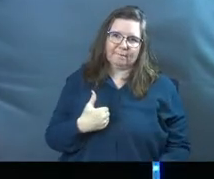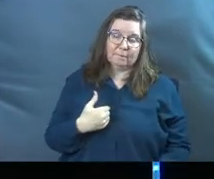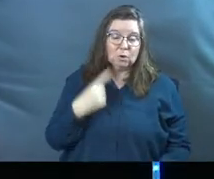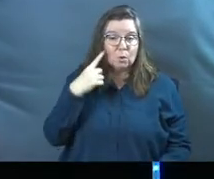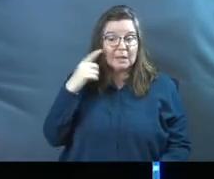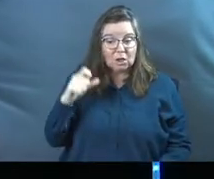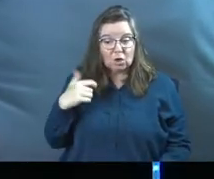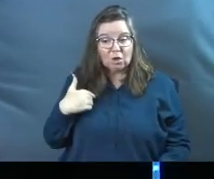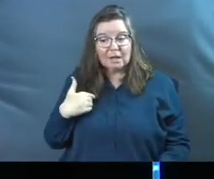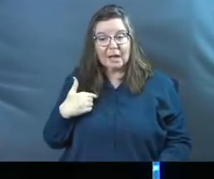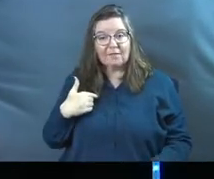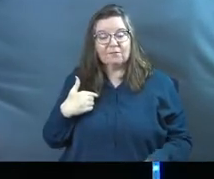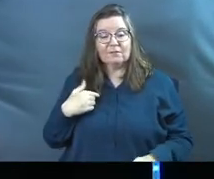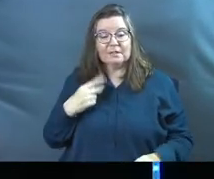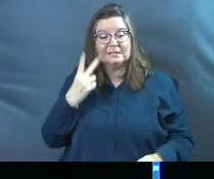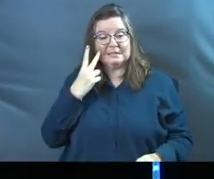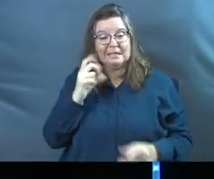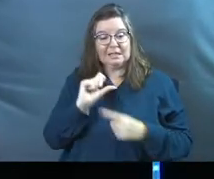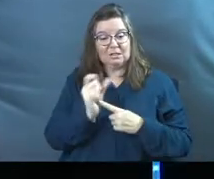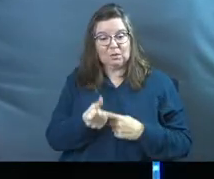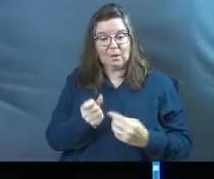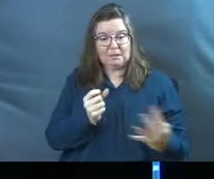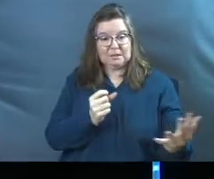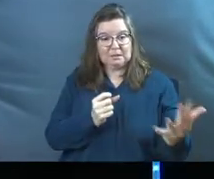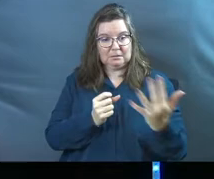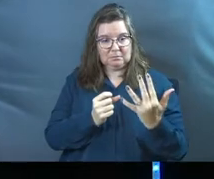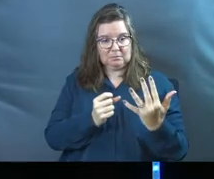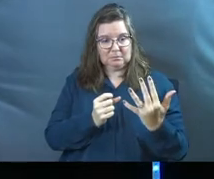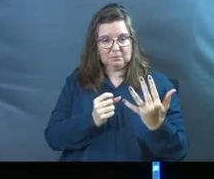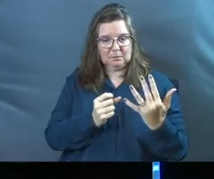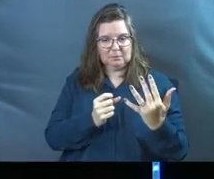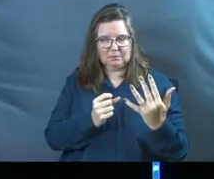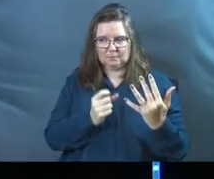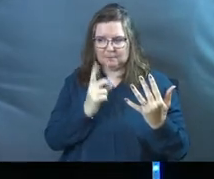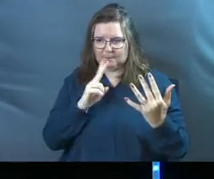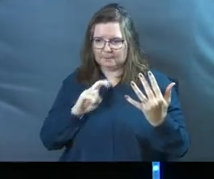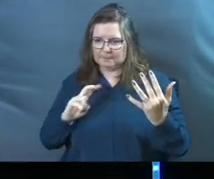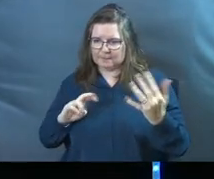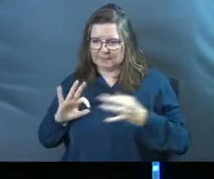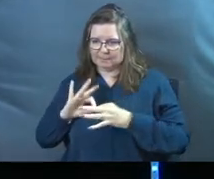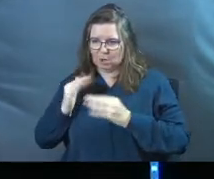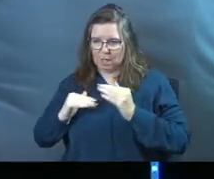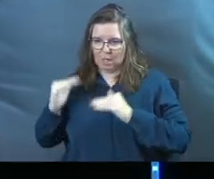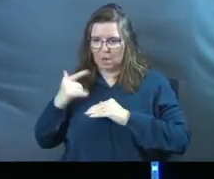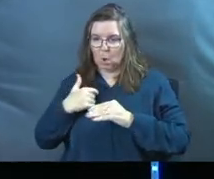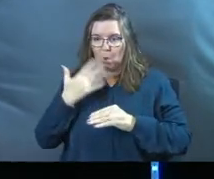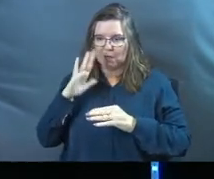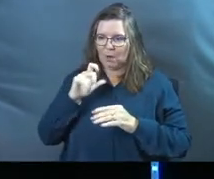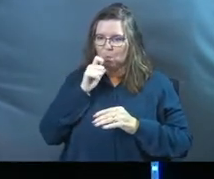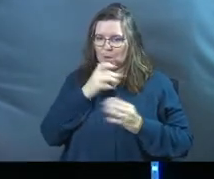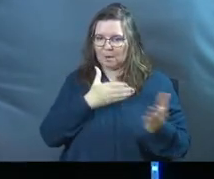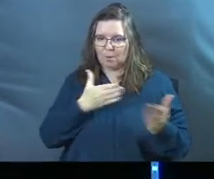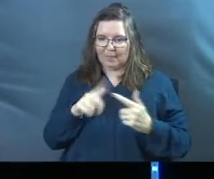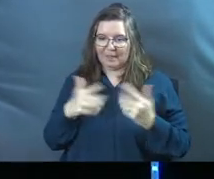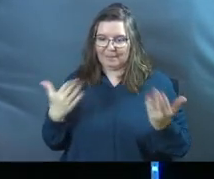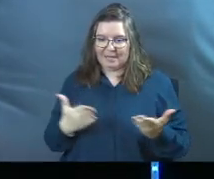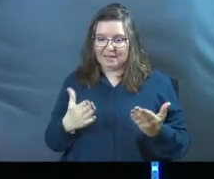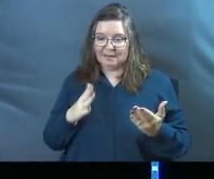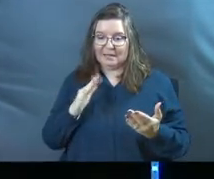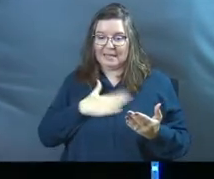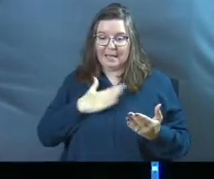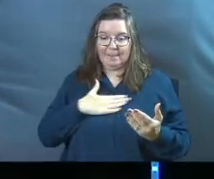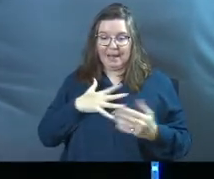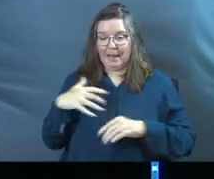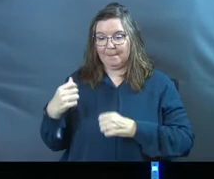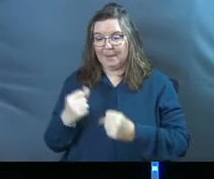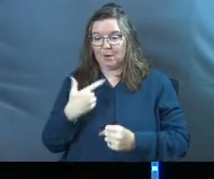Do you think he could have interpreted the situation and over-spiritualized the whole thing and said, God wouldn't have brought them right here in